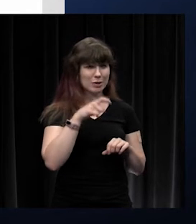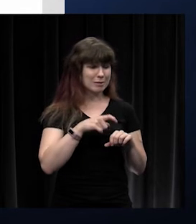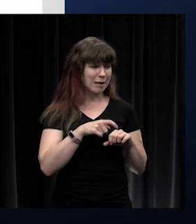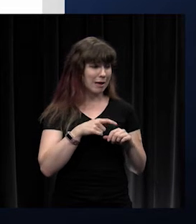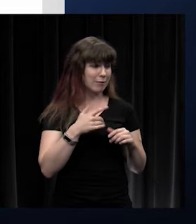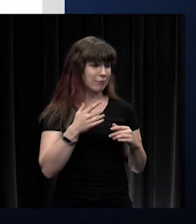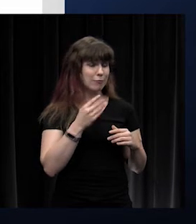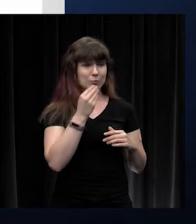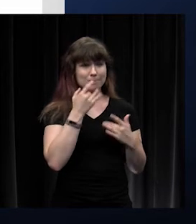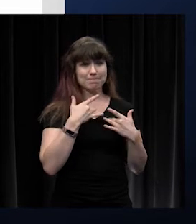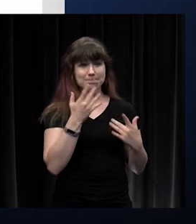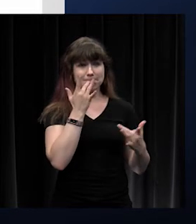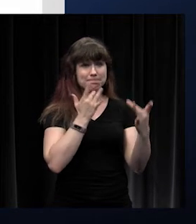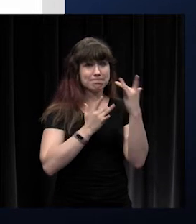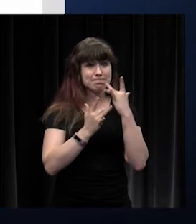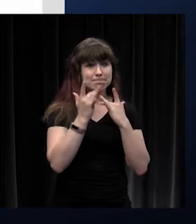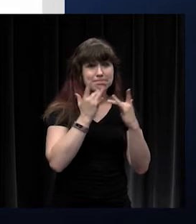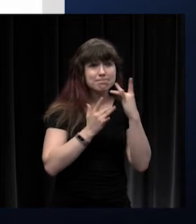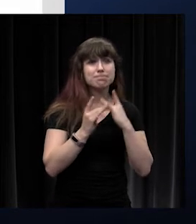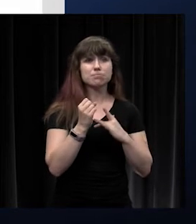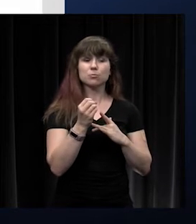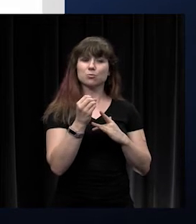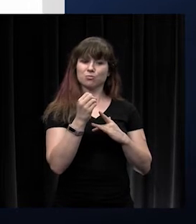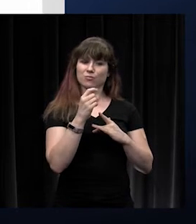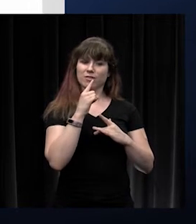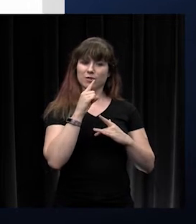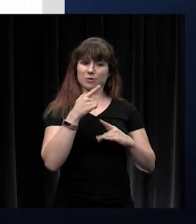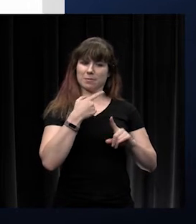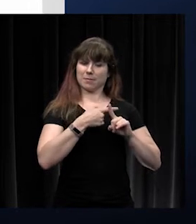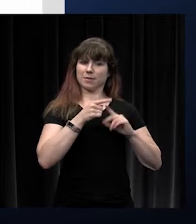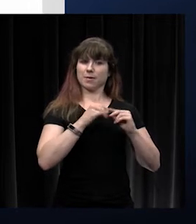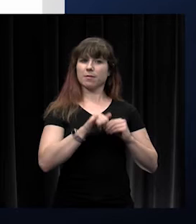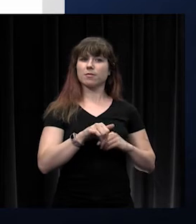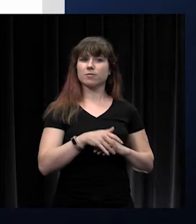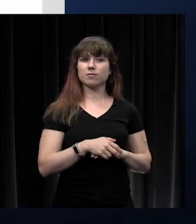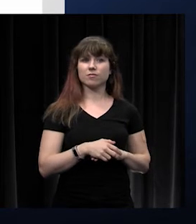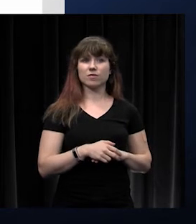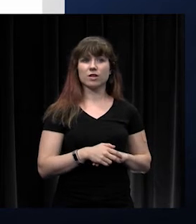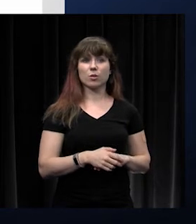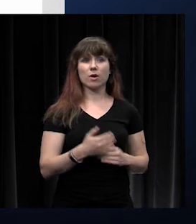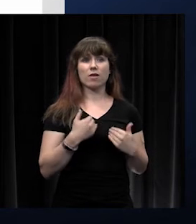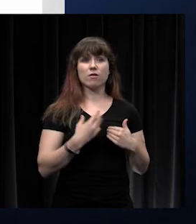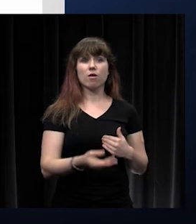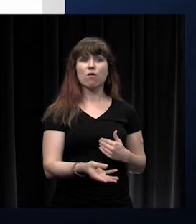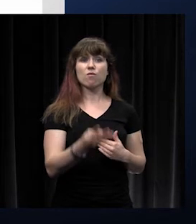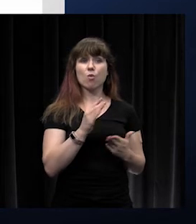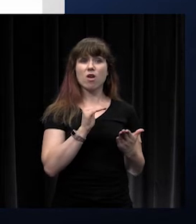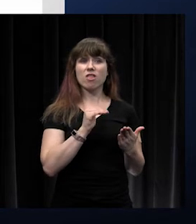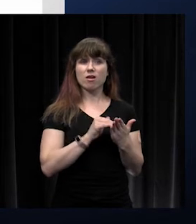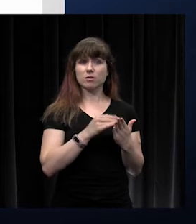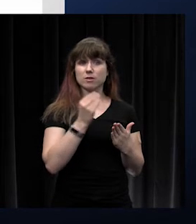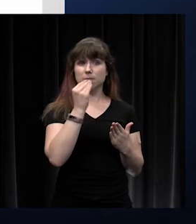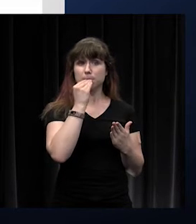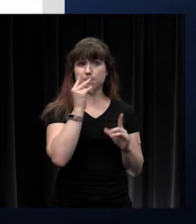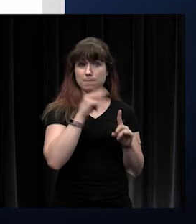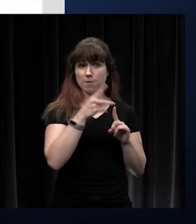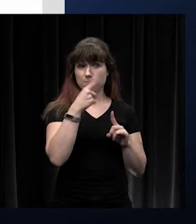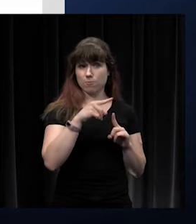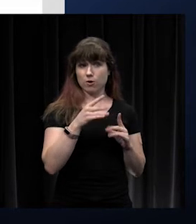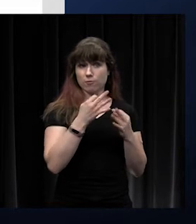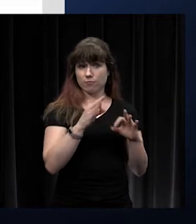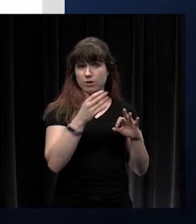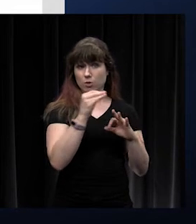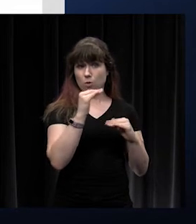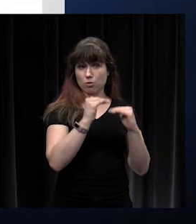insufficiency. And so we feel really great about that. 4,000 meal applications for free and reduced meals have